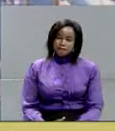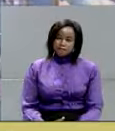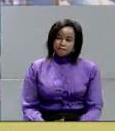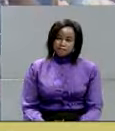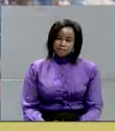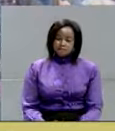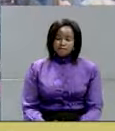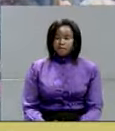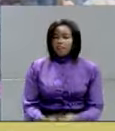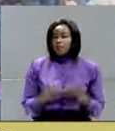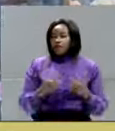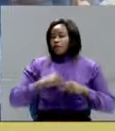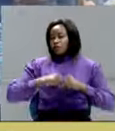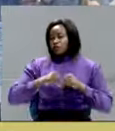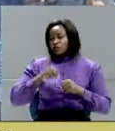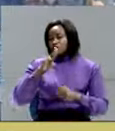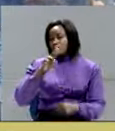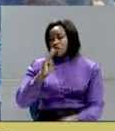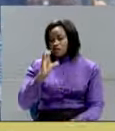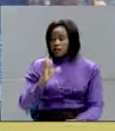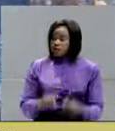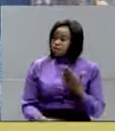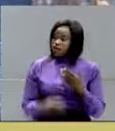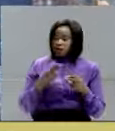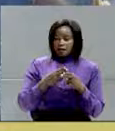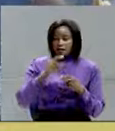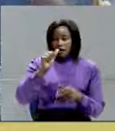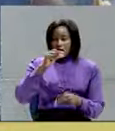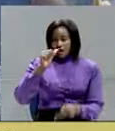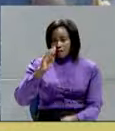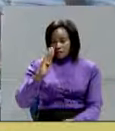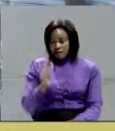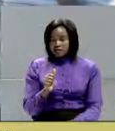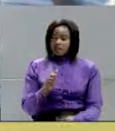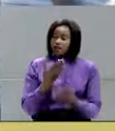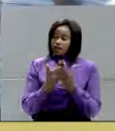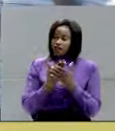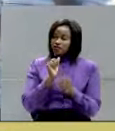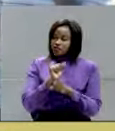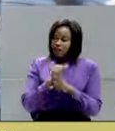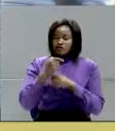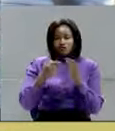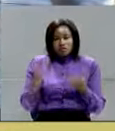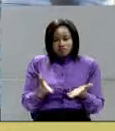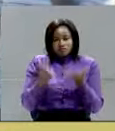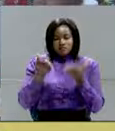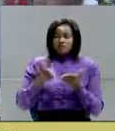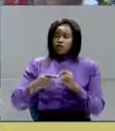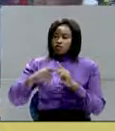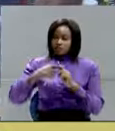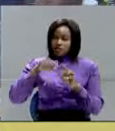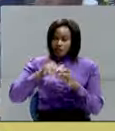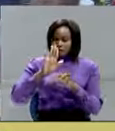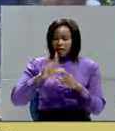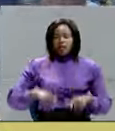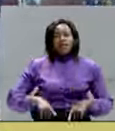The Managing Director, Uganda Broadcasting Corporation, Winston Agaba, urged staff to promote positivity of the corporation and their life.